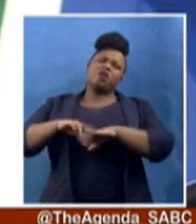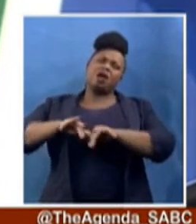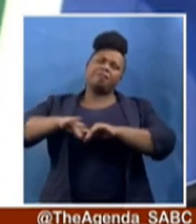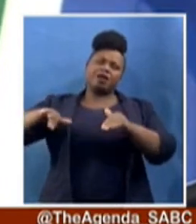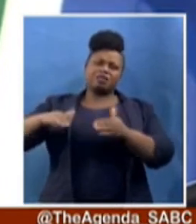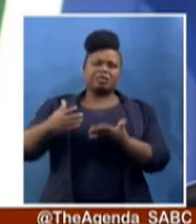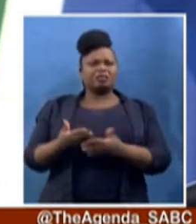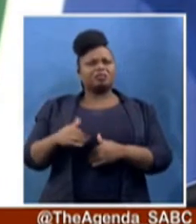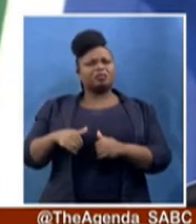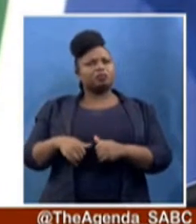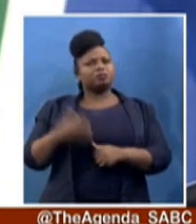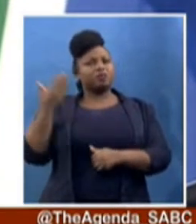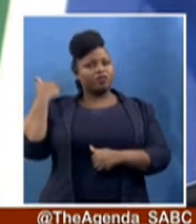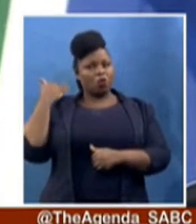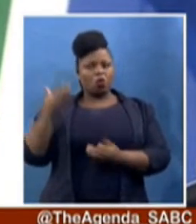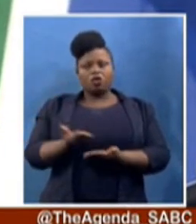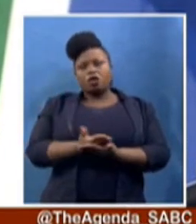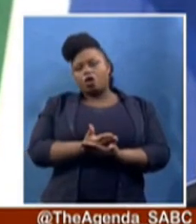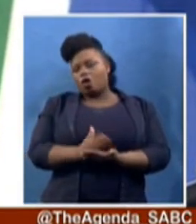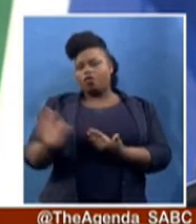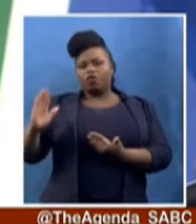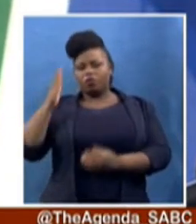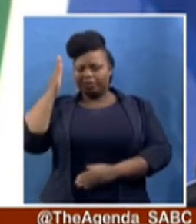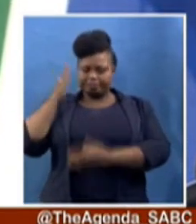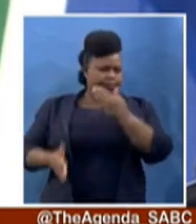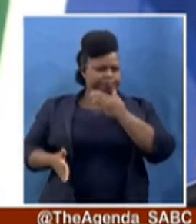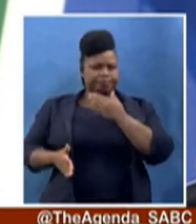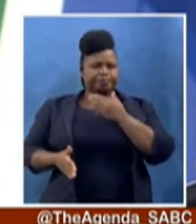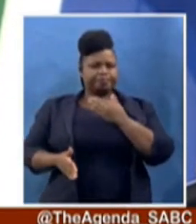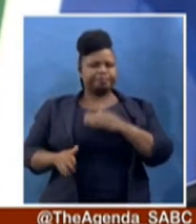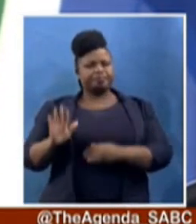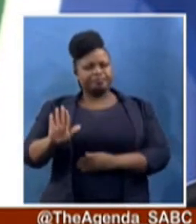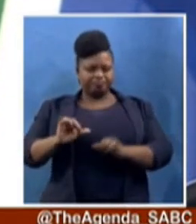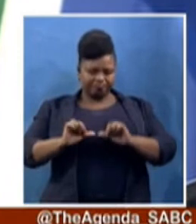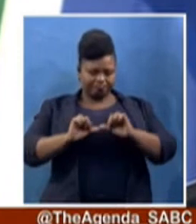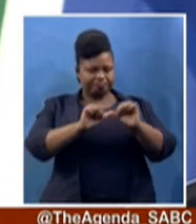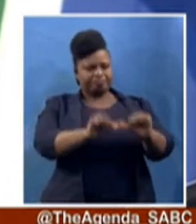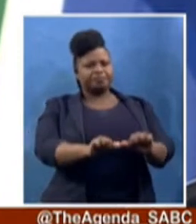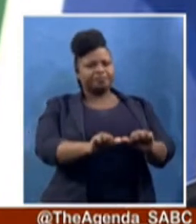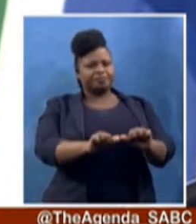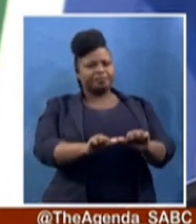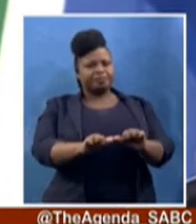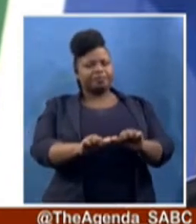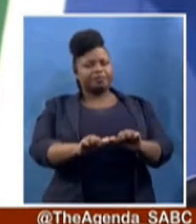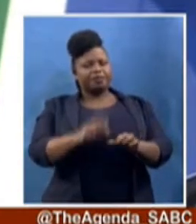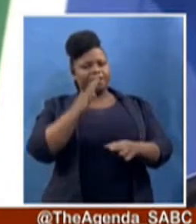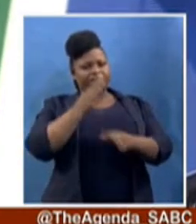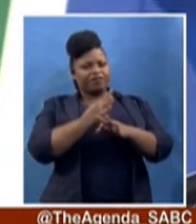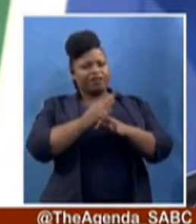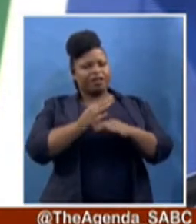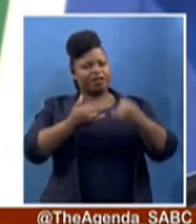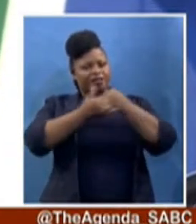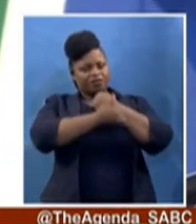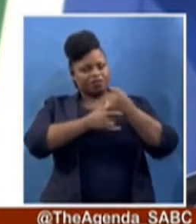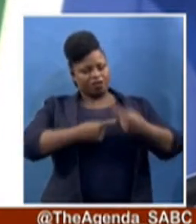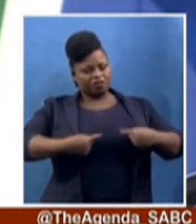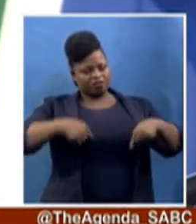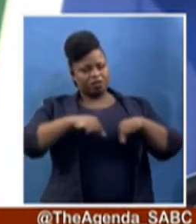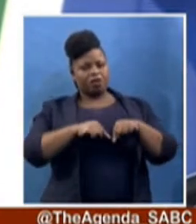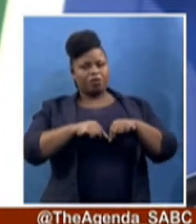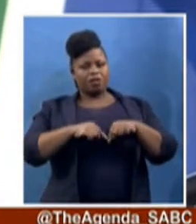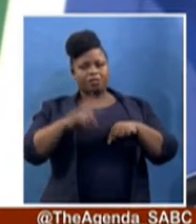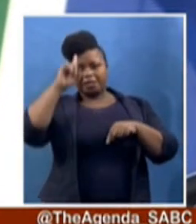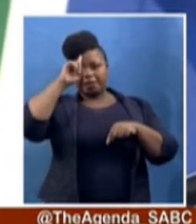Nelson Mandela, the father of our nation, took the salute from a unified defense